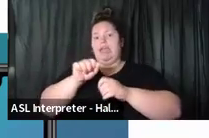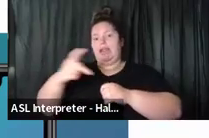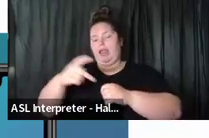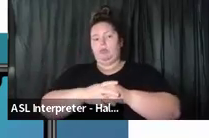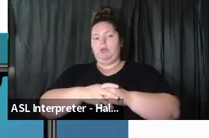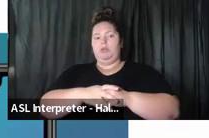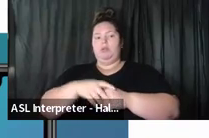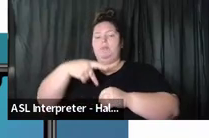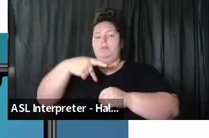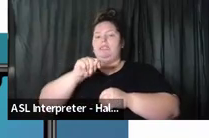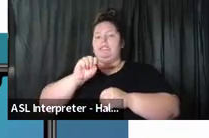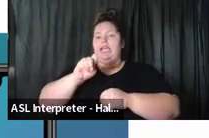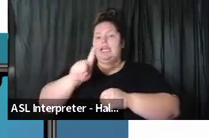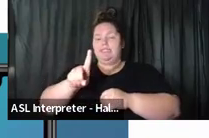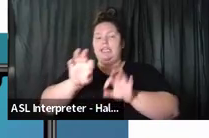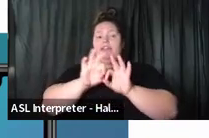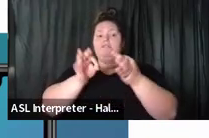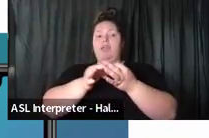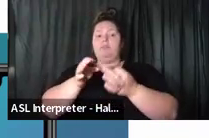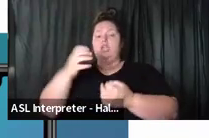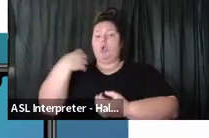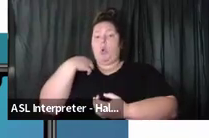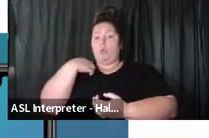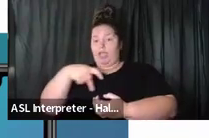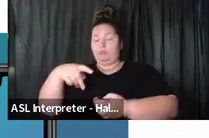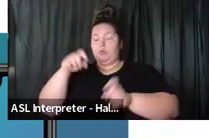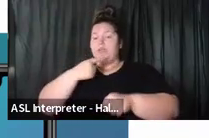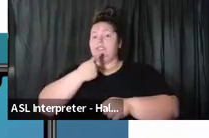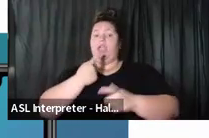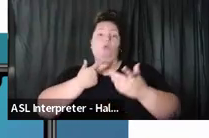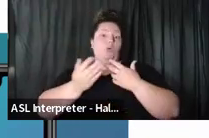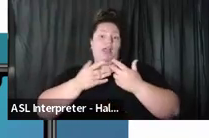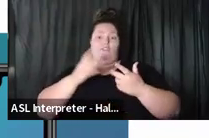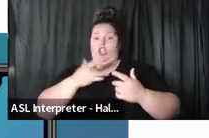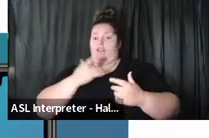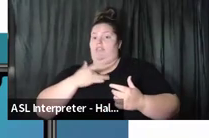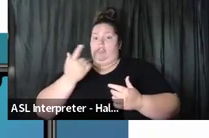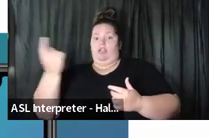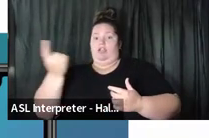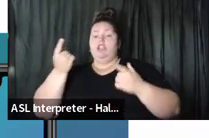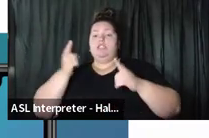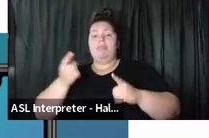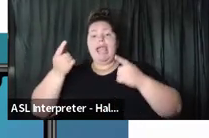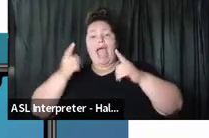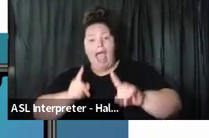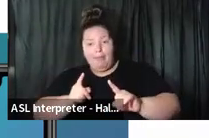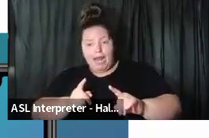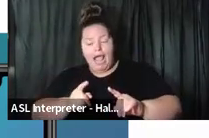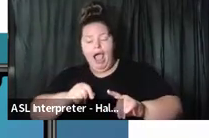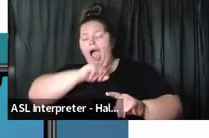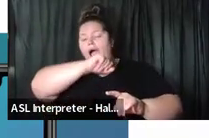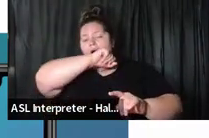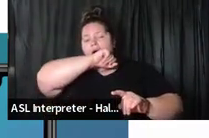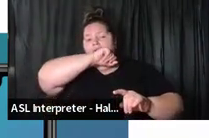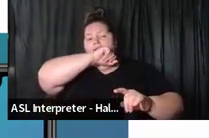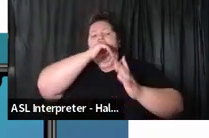PTSD Family Coach app, like you can kind of, you know, say like what you're feeling or something that's happening, and then it'll walk you through different steps to help